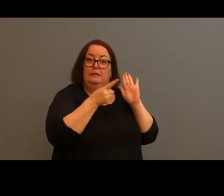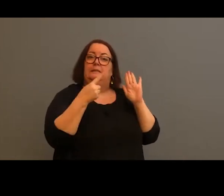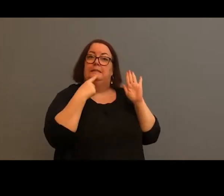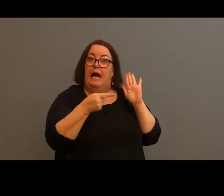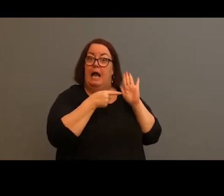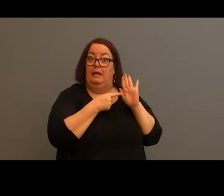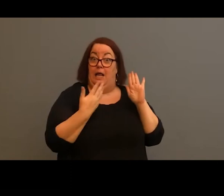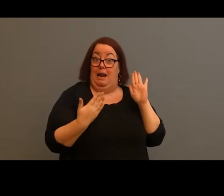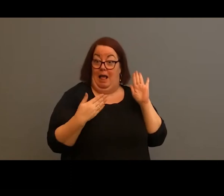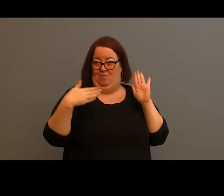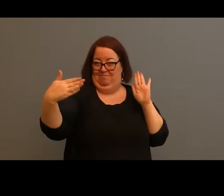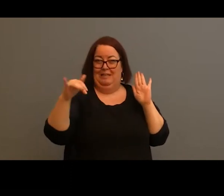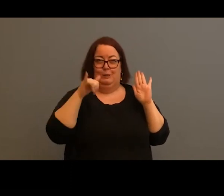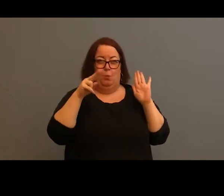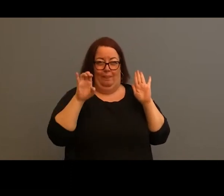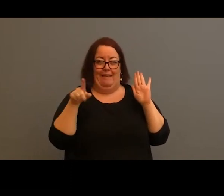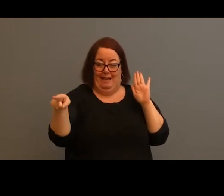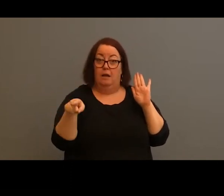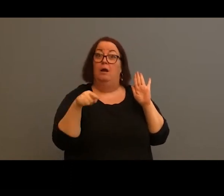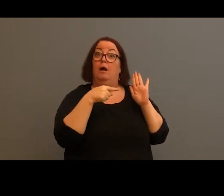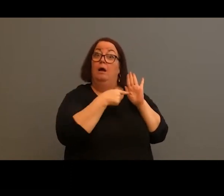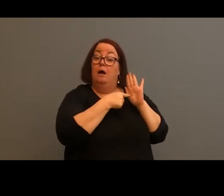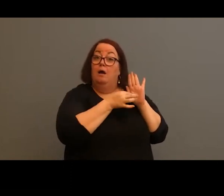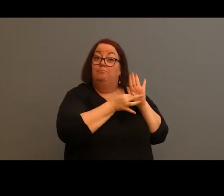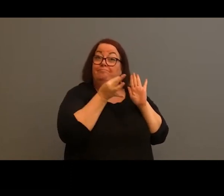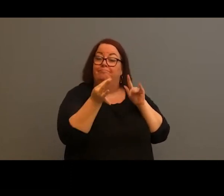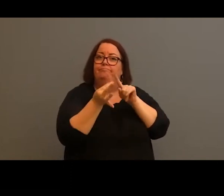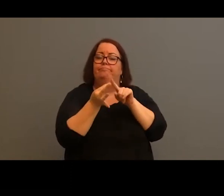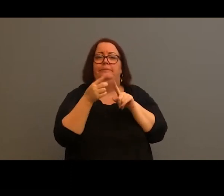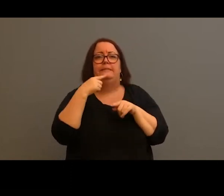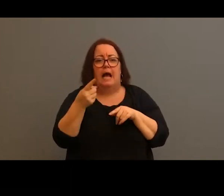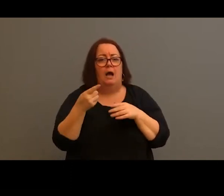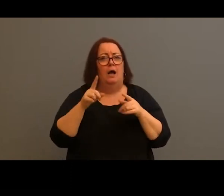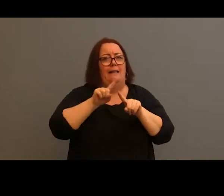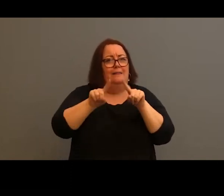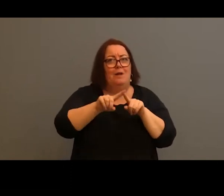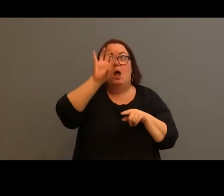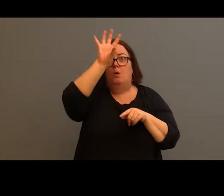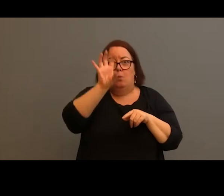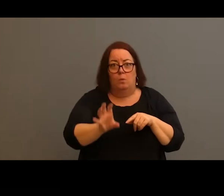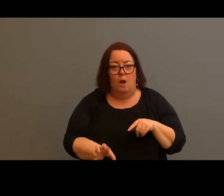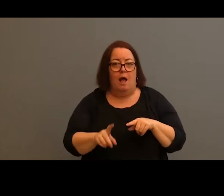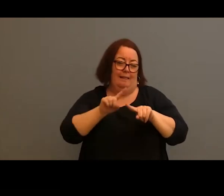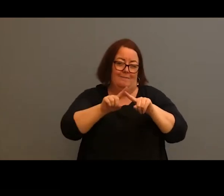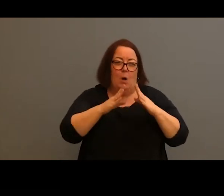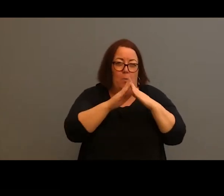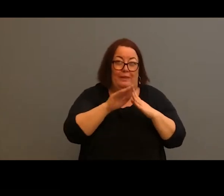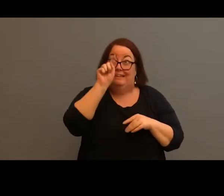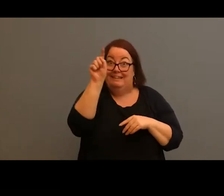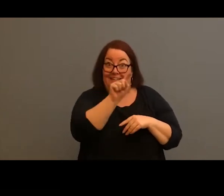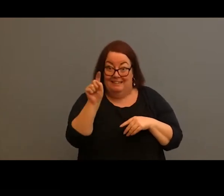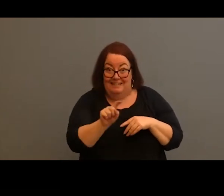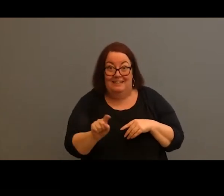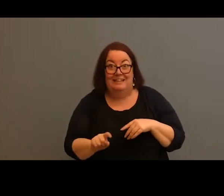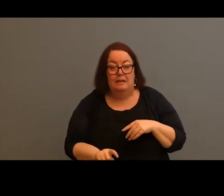covers most sectors and affects most areas of society. The action plan contains many